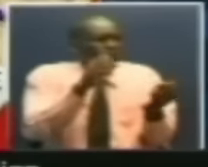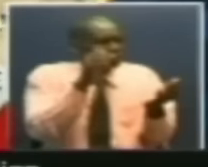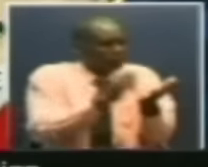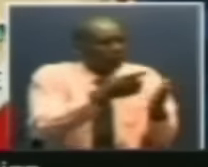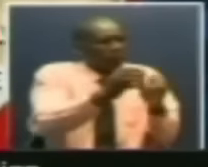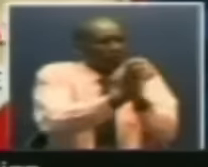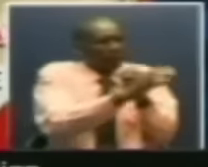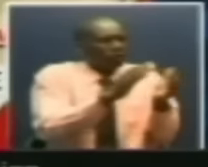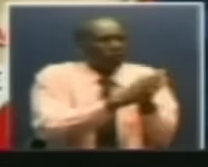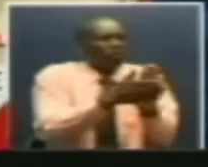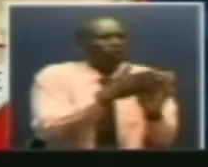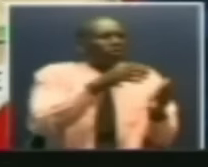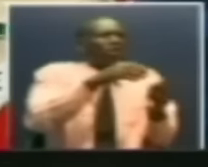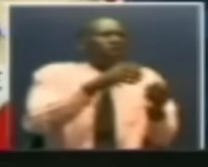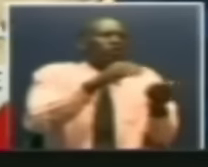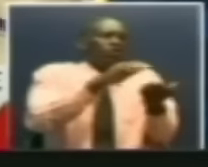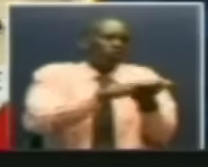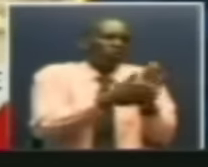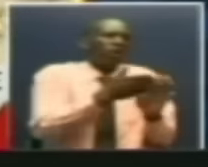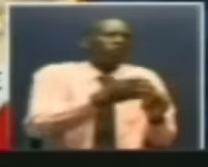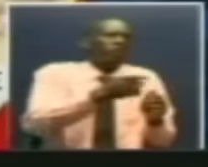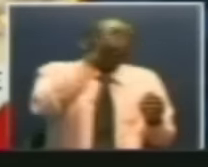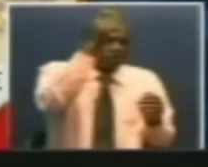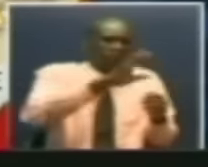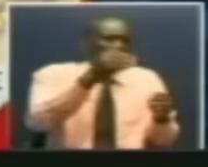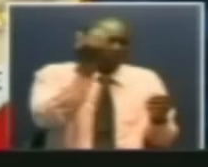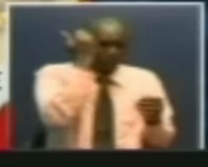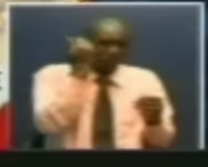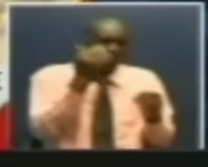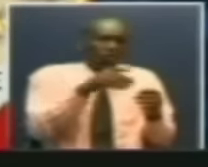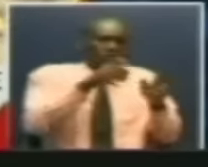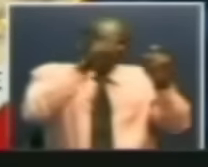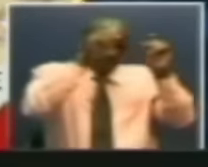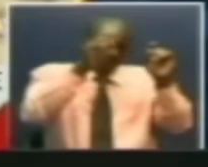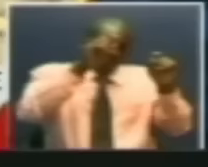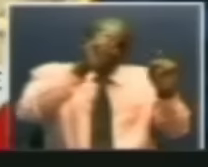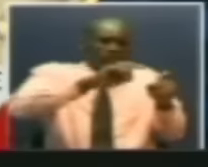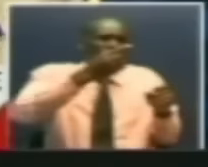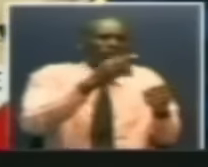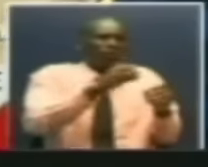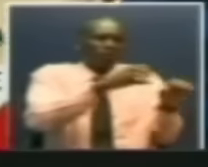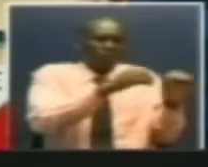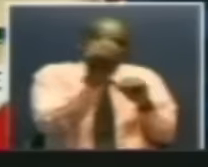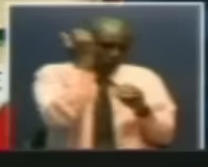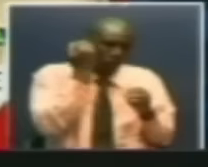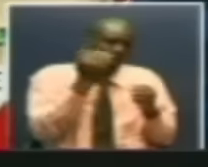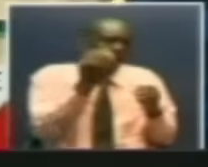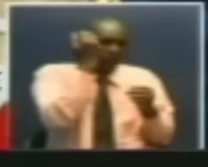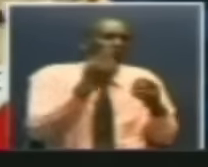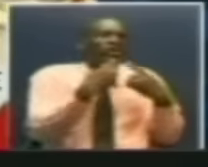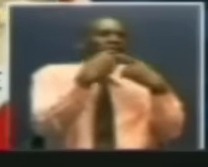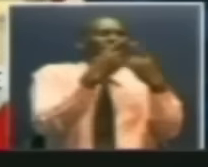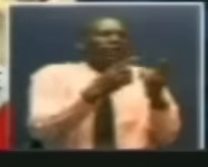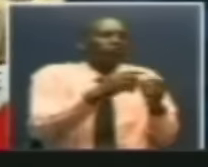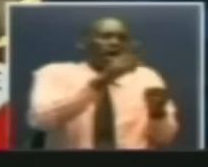are for you to be declared a prohibited immigrant, you must first of all be prosecuted, and the court declares you a